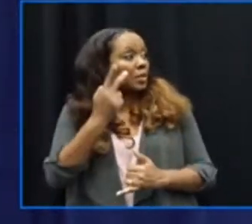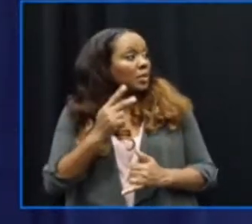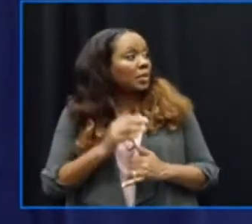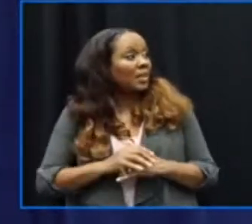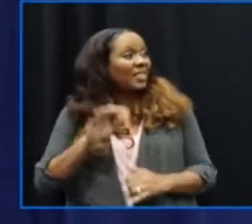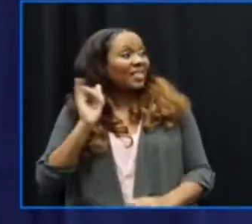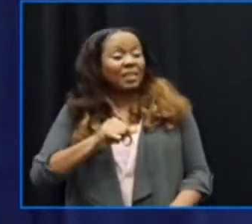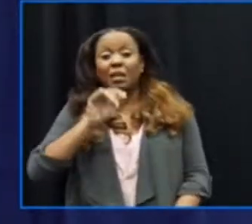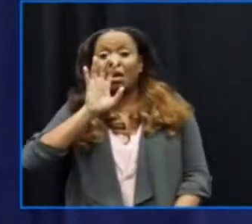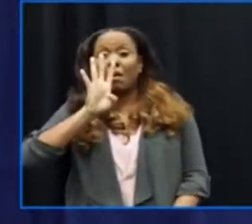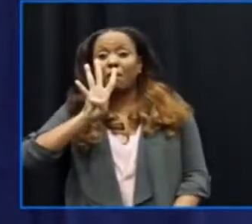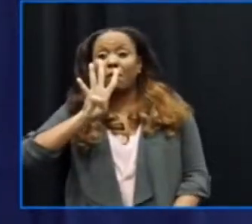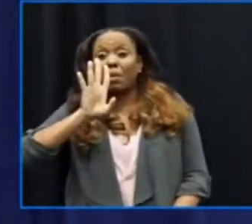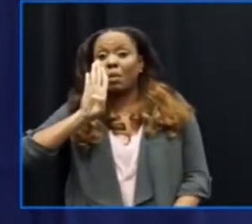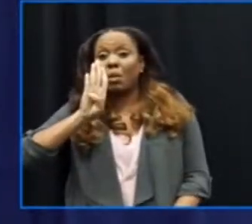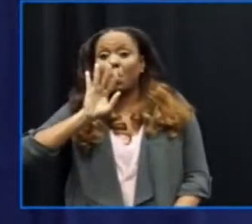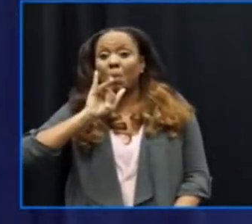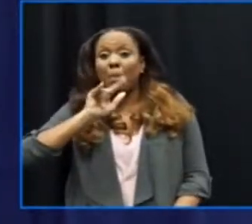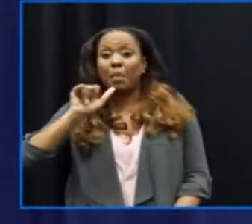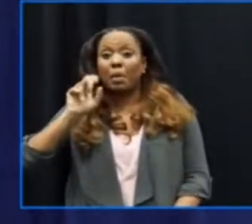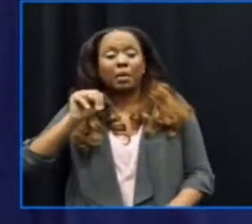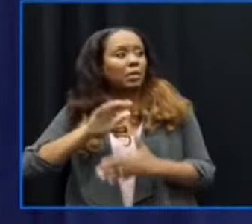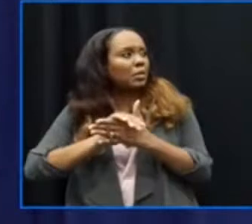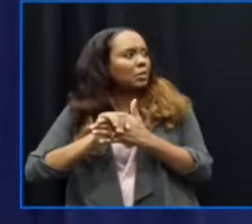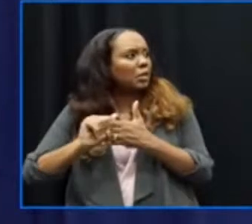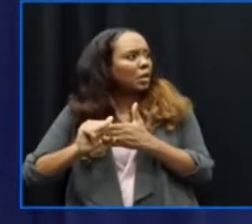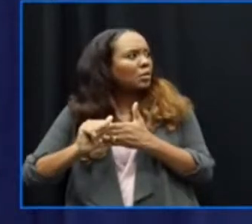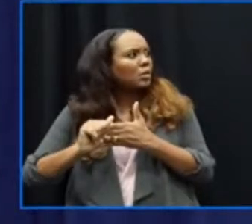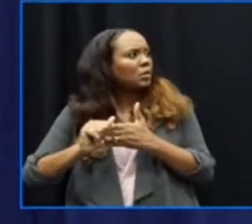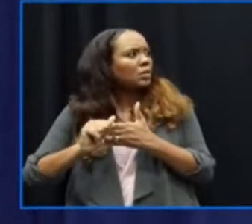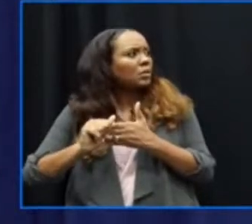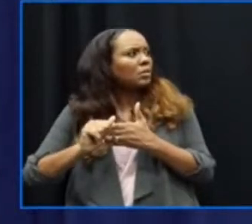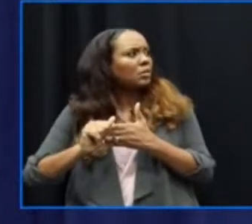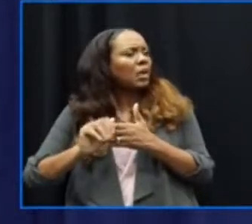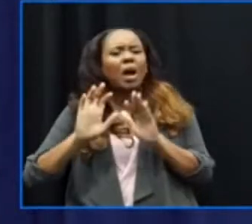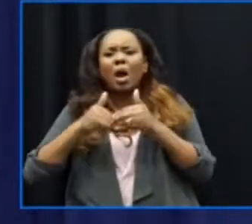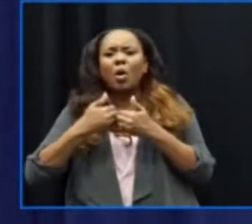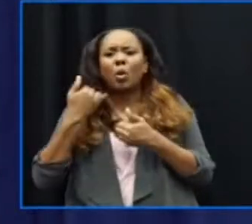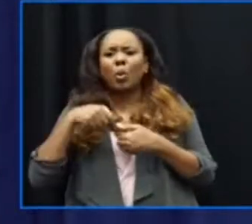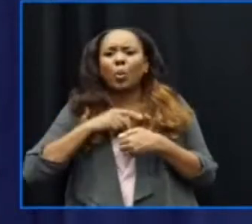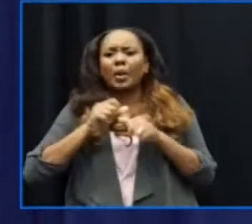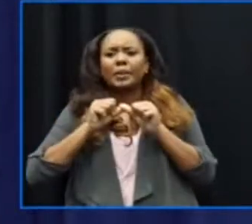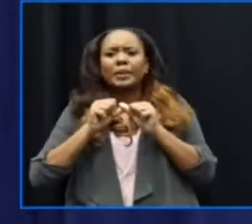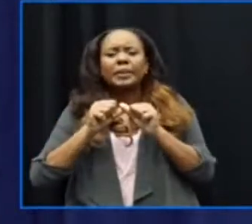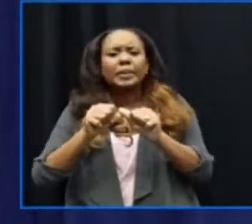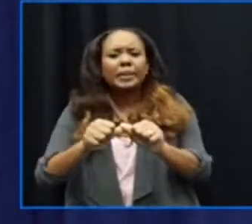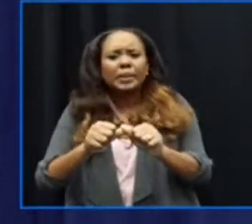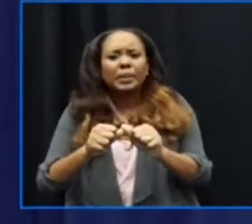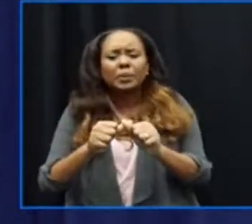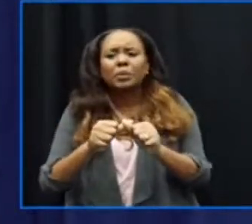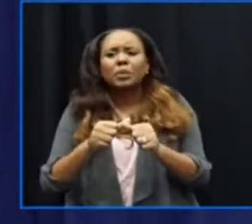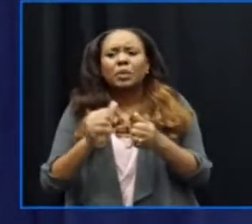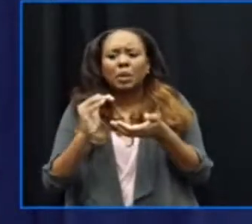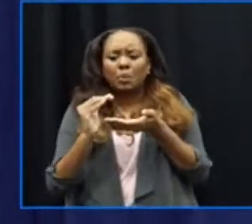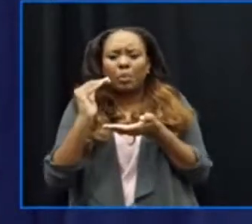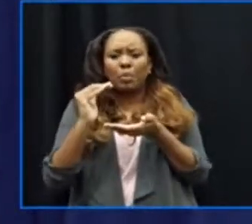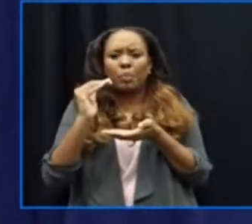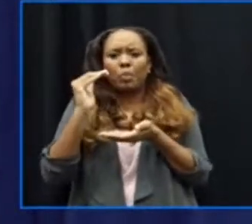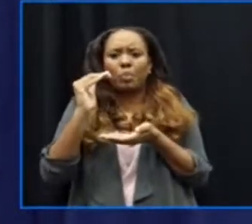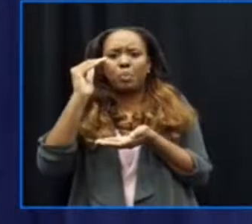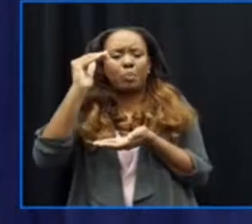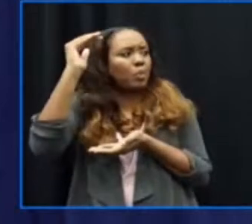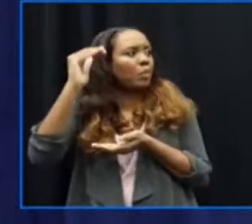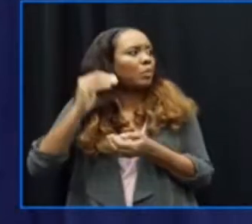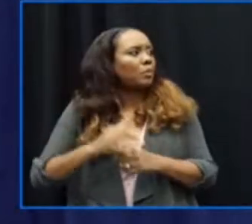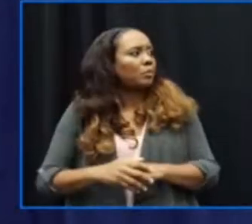B, be unsustainable? And the first reason is demographics, right? Most of us in this room have no control